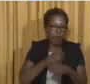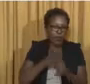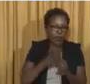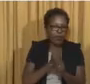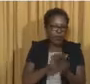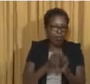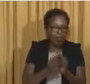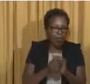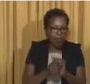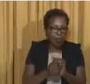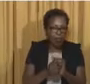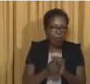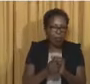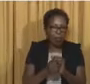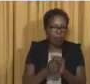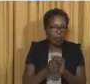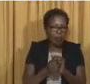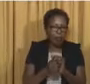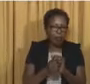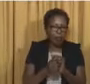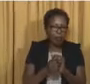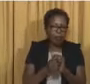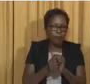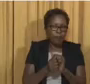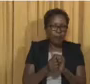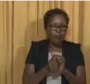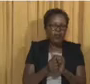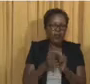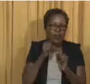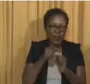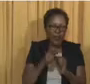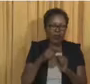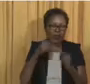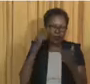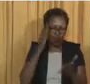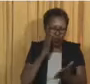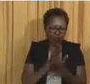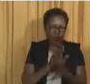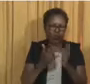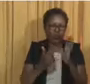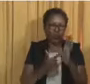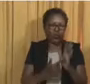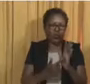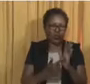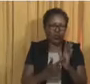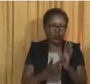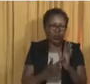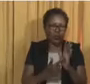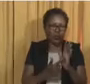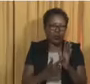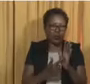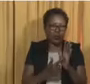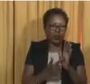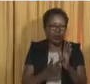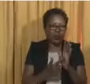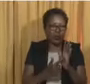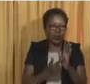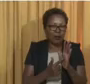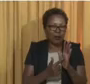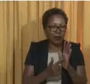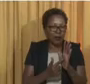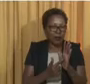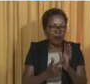Professor Rosanai rightly points out in his well-balanced amicus brief that the applicability